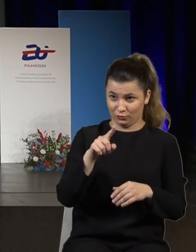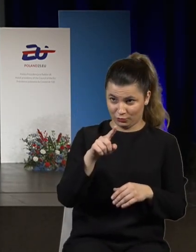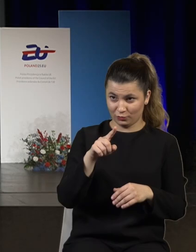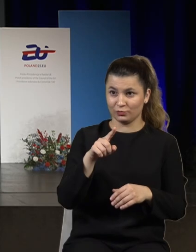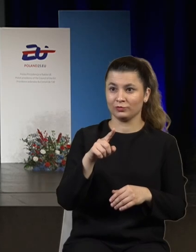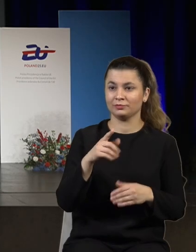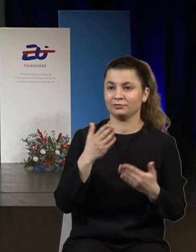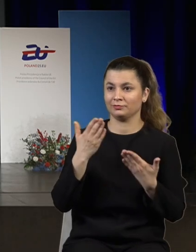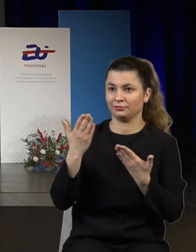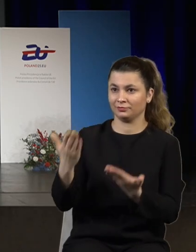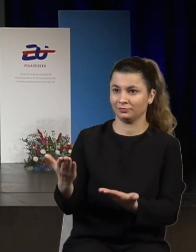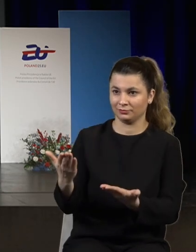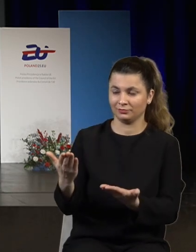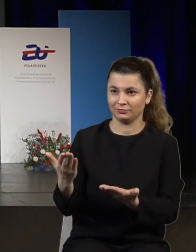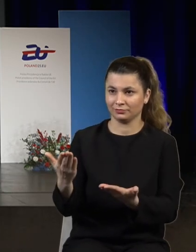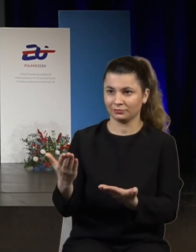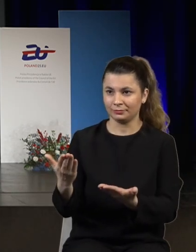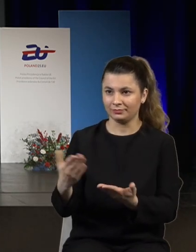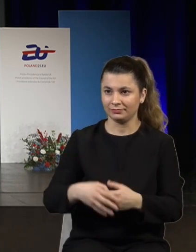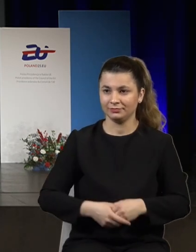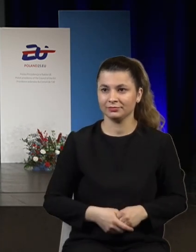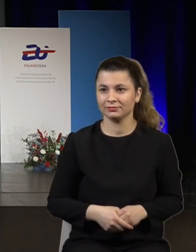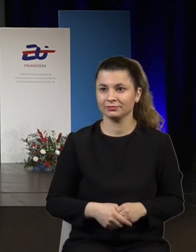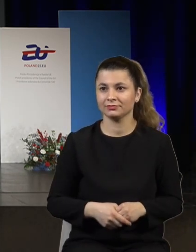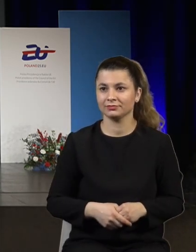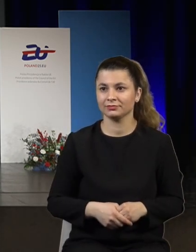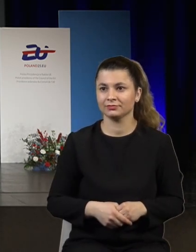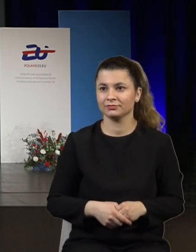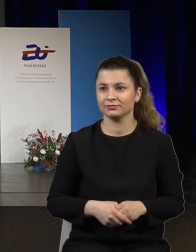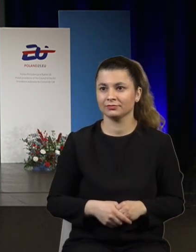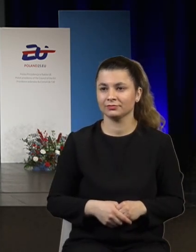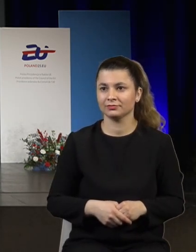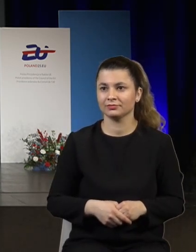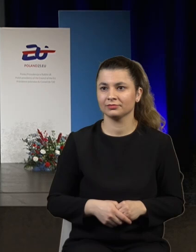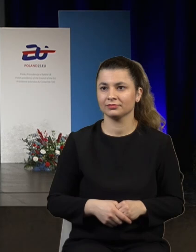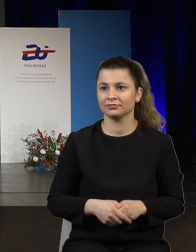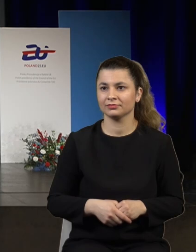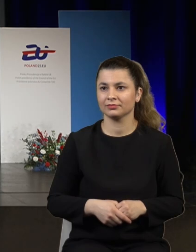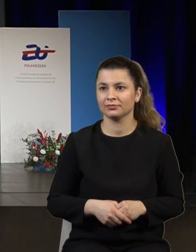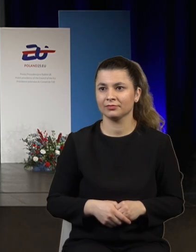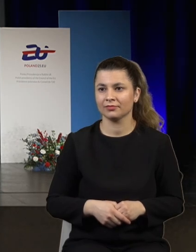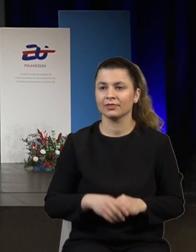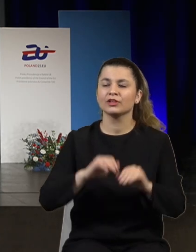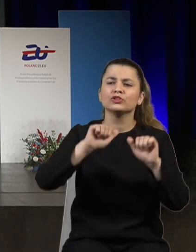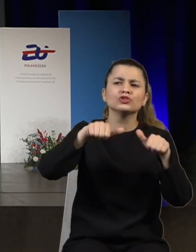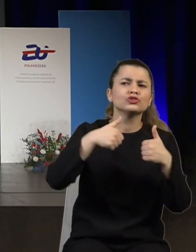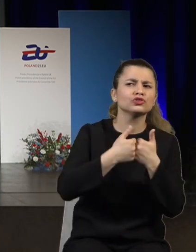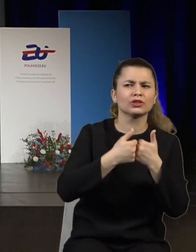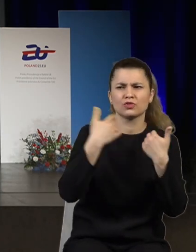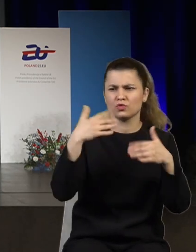our geopolitical challenges, how should cohesion policy evolve to support the development